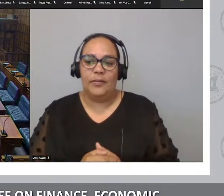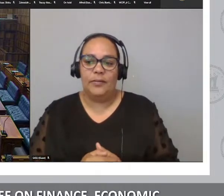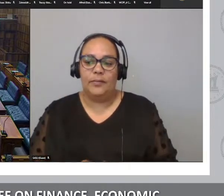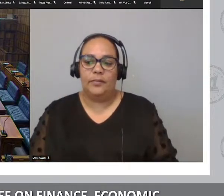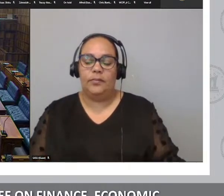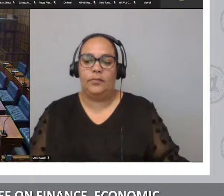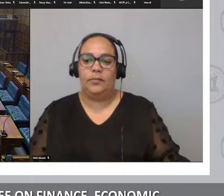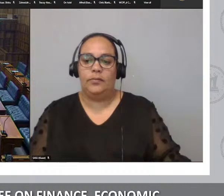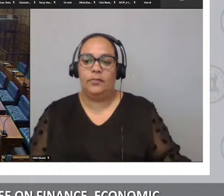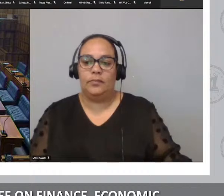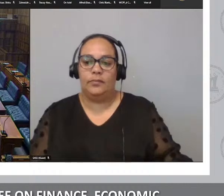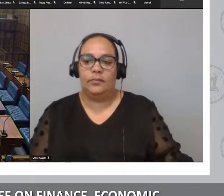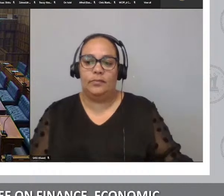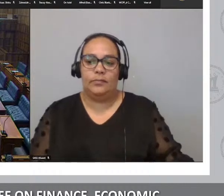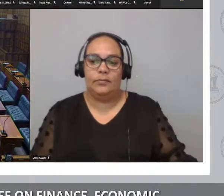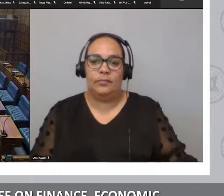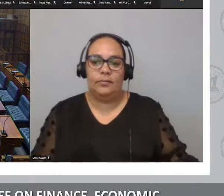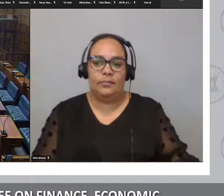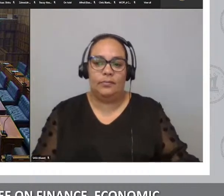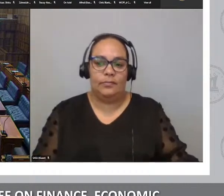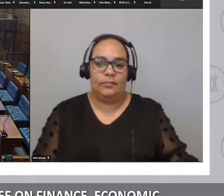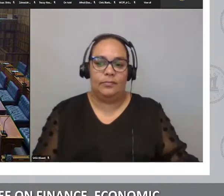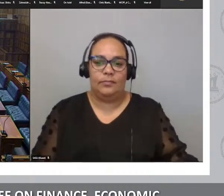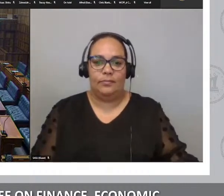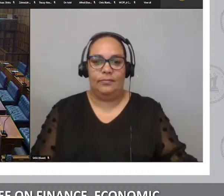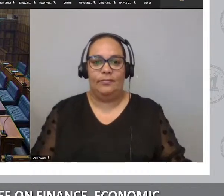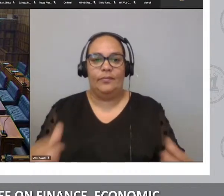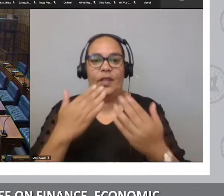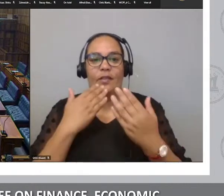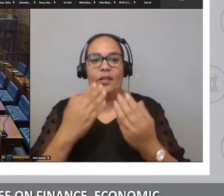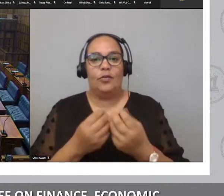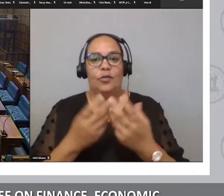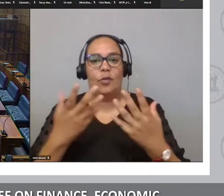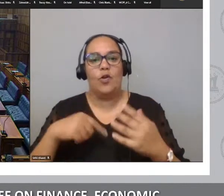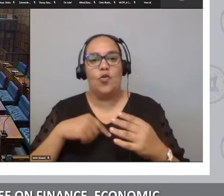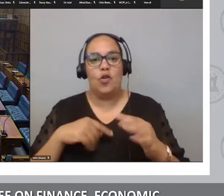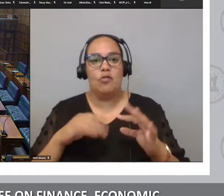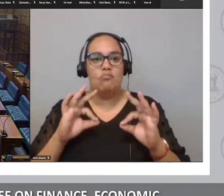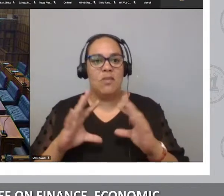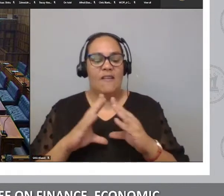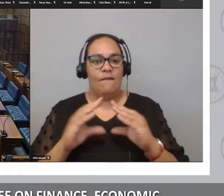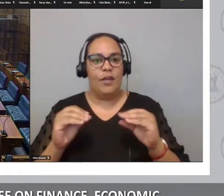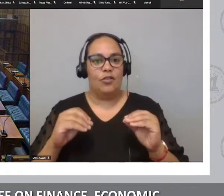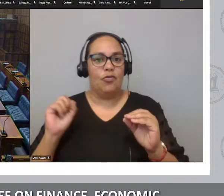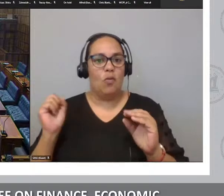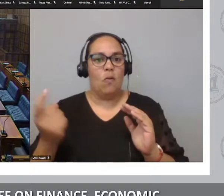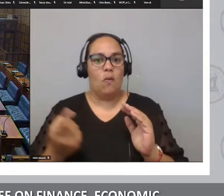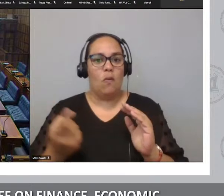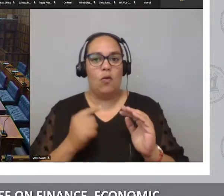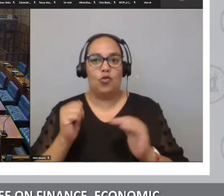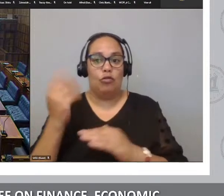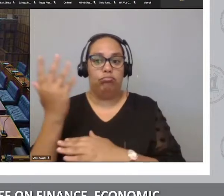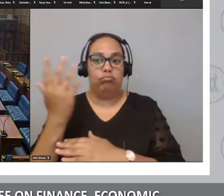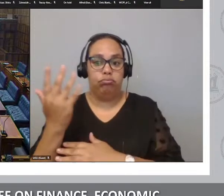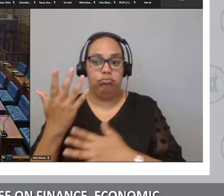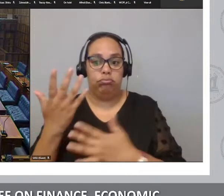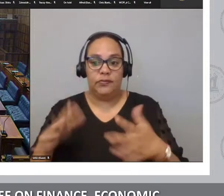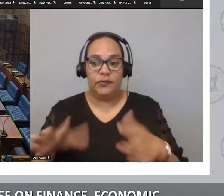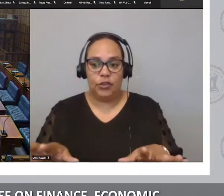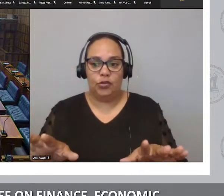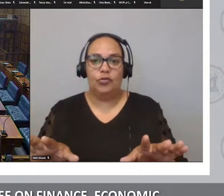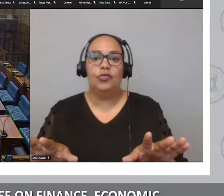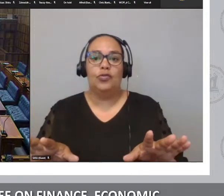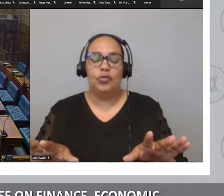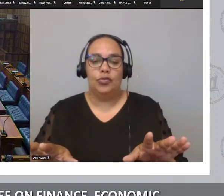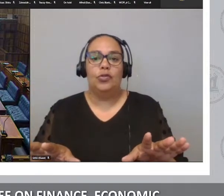chair thank you very much so we have officially completed all of the presentations